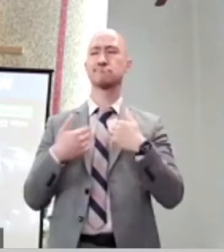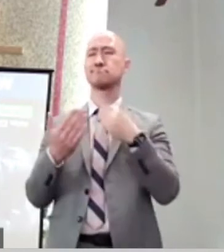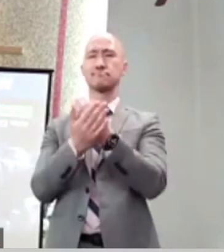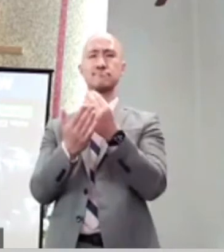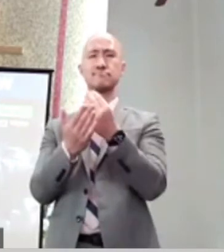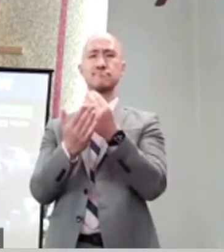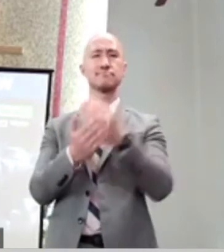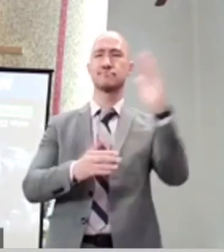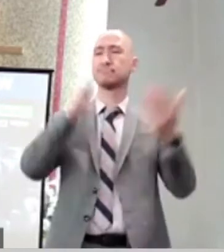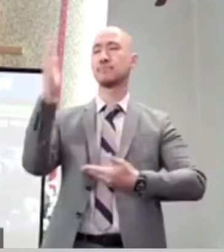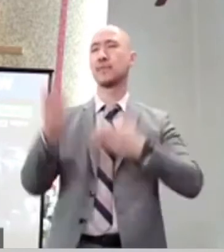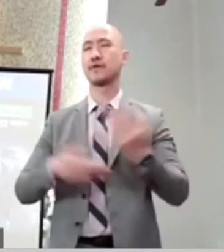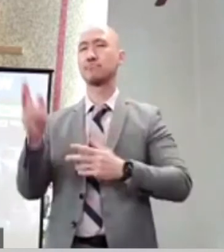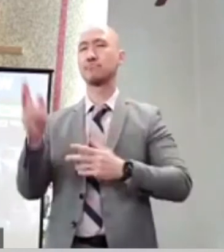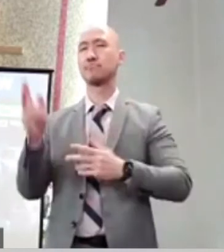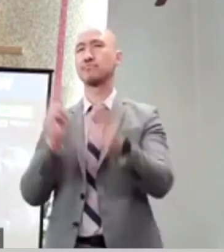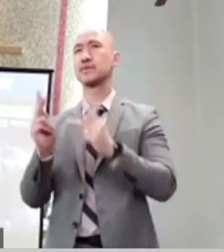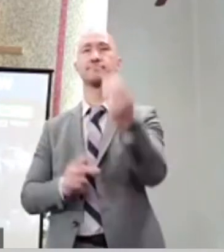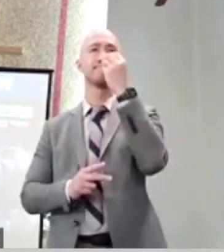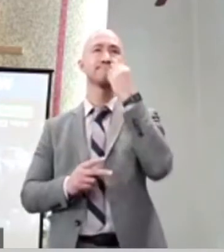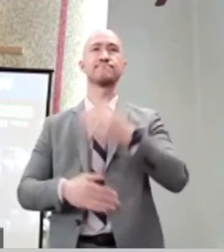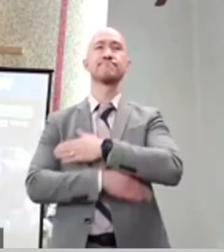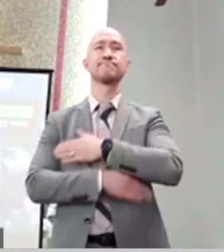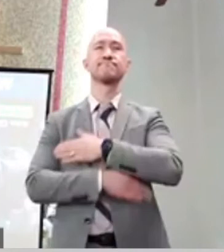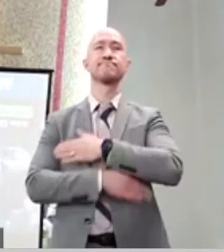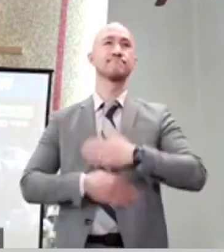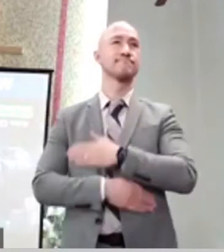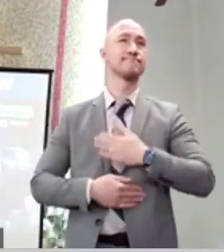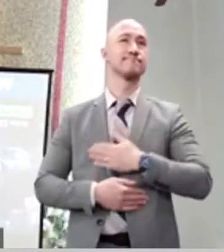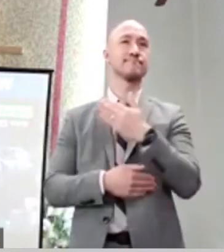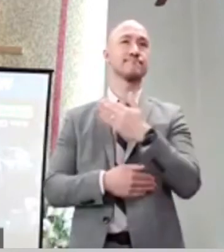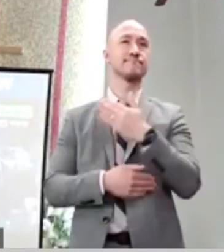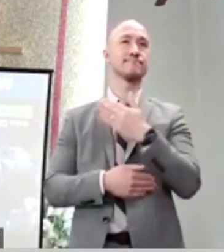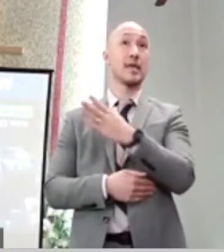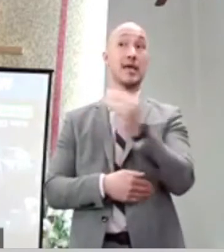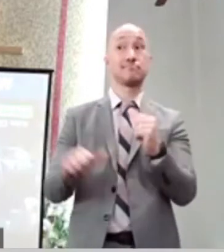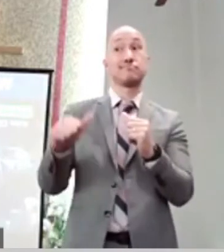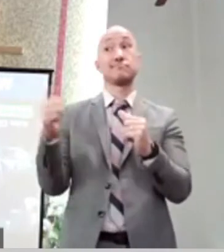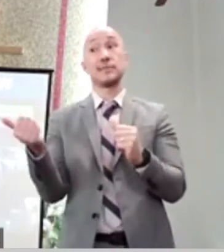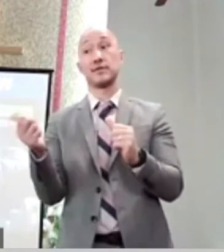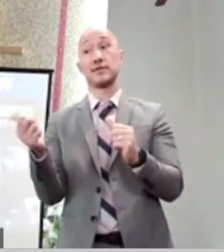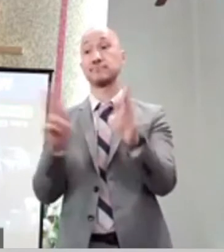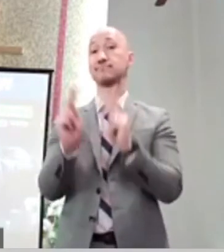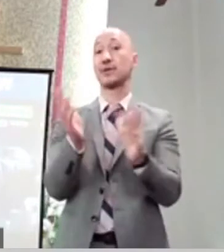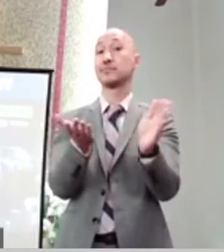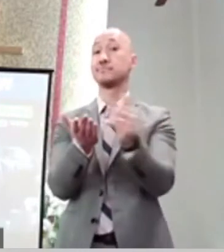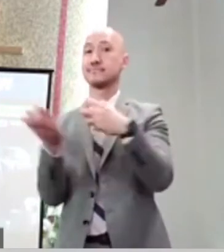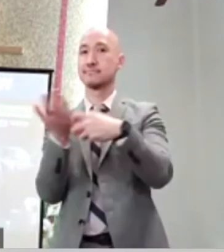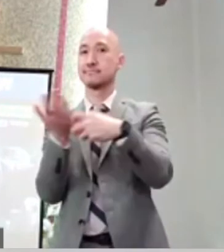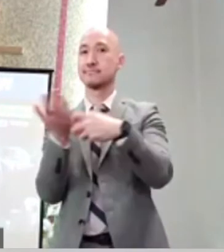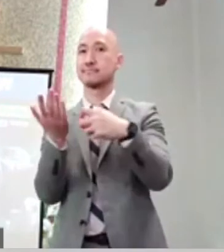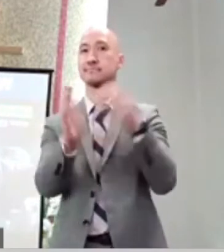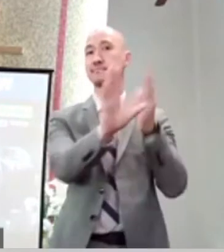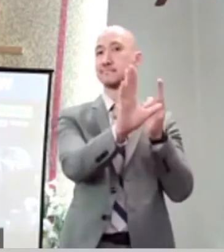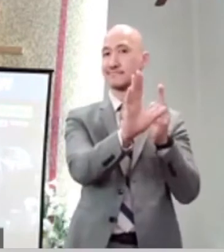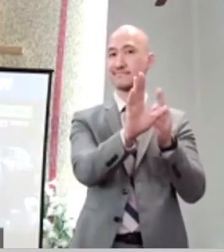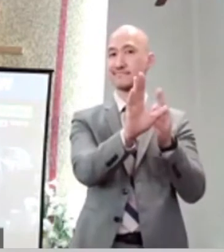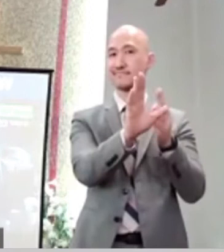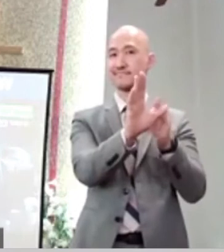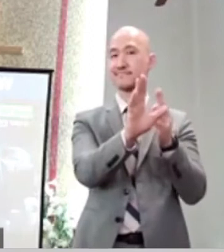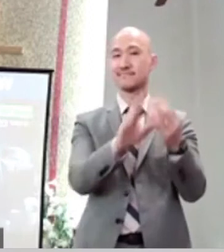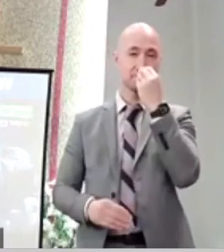his house and invite a lot of his friends who were tax collectors. He didn't have friends probably in other places. Even